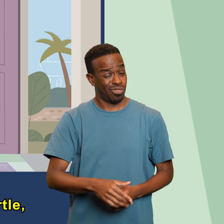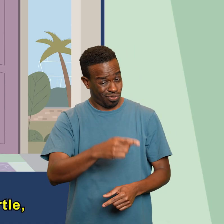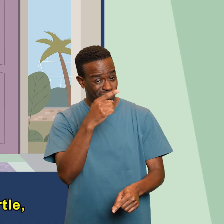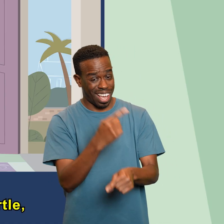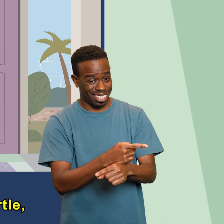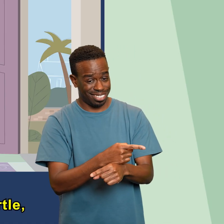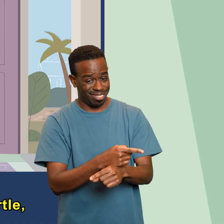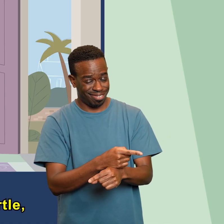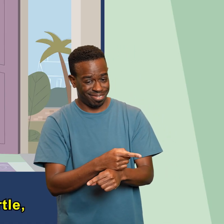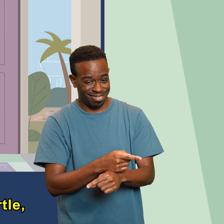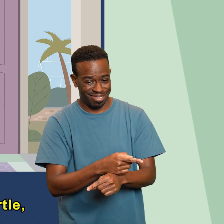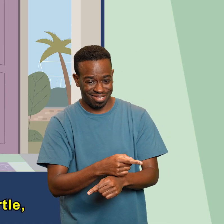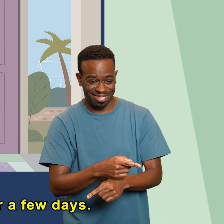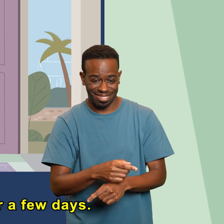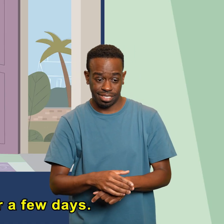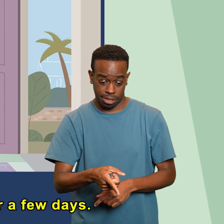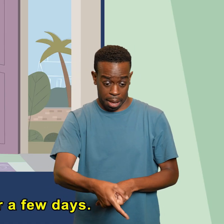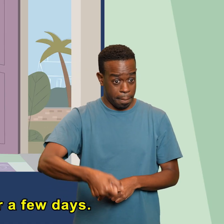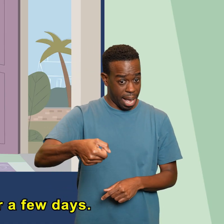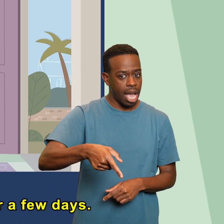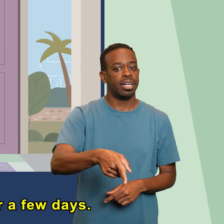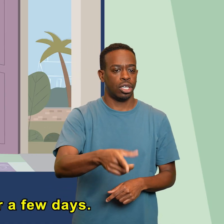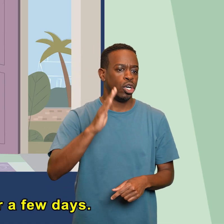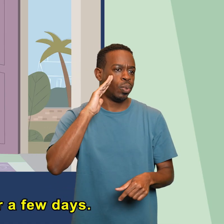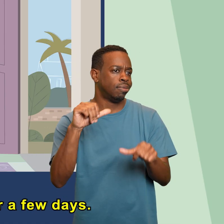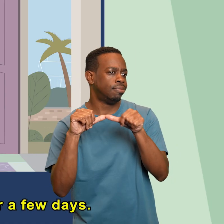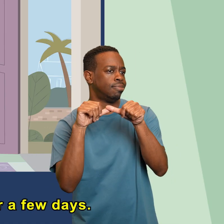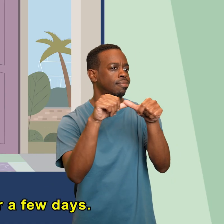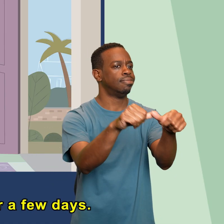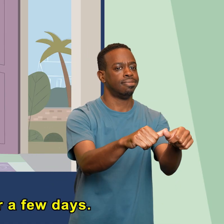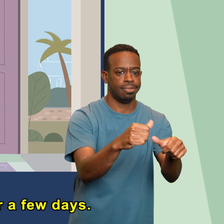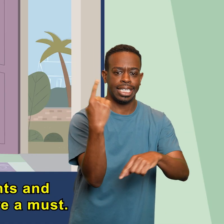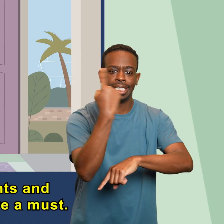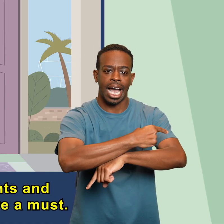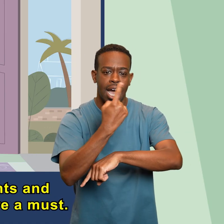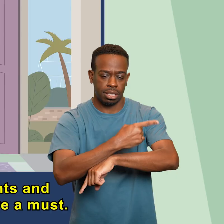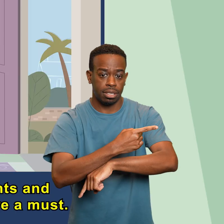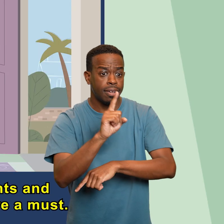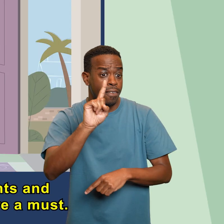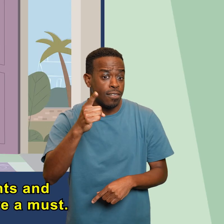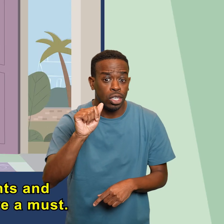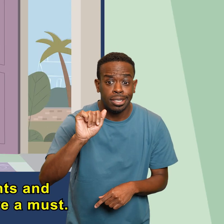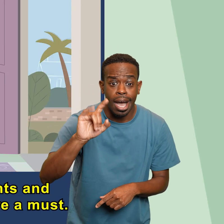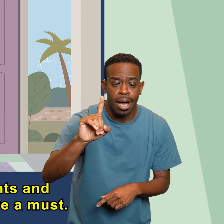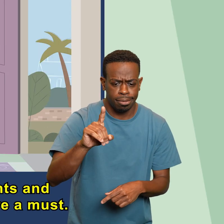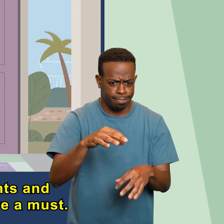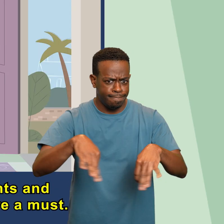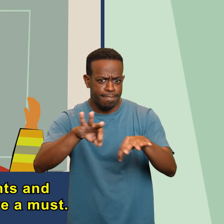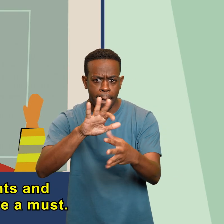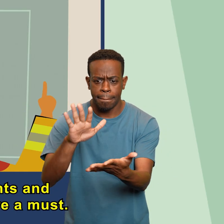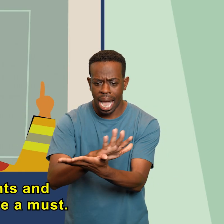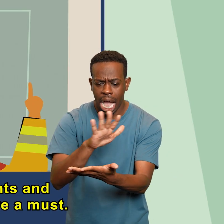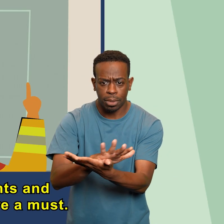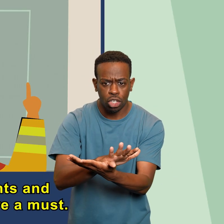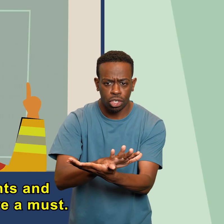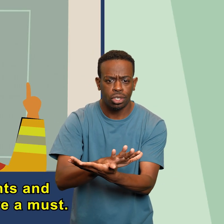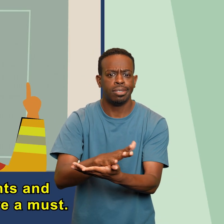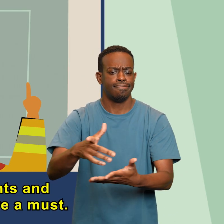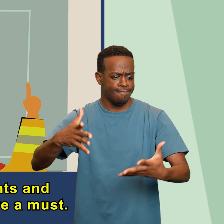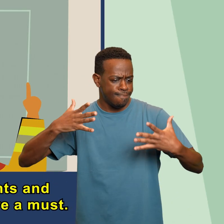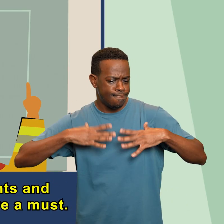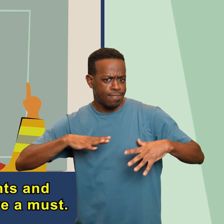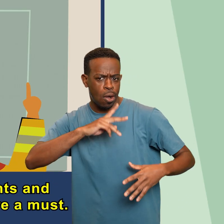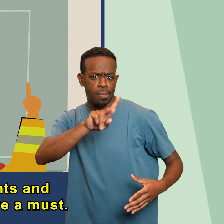That's right, Firefighter Turtle. A bag with emergency supplies for a few days, first aid, important documents, and